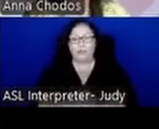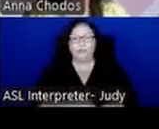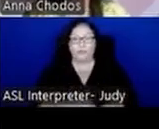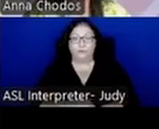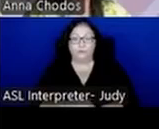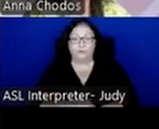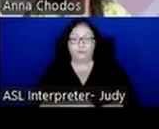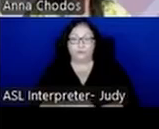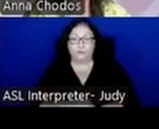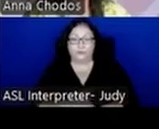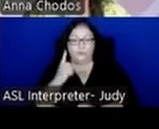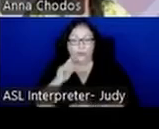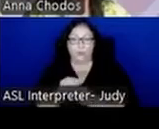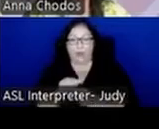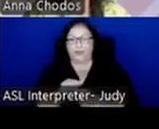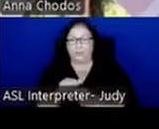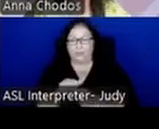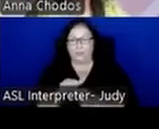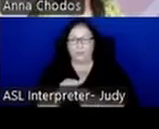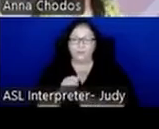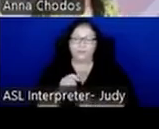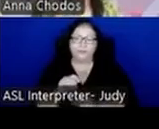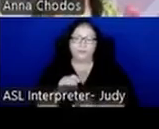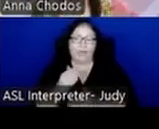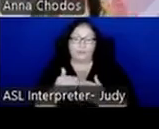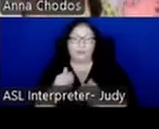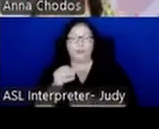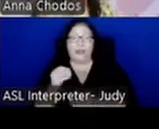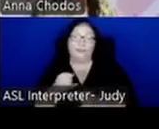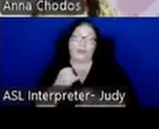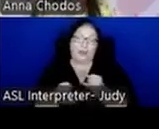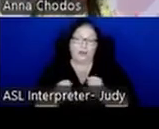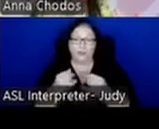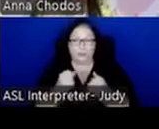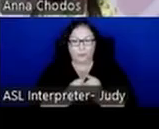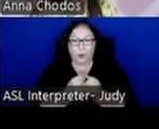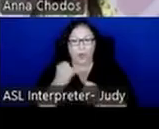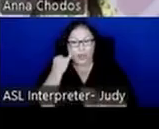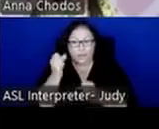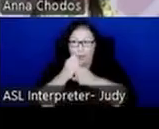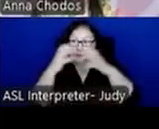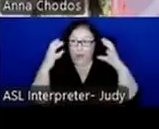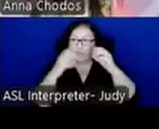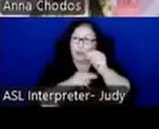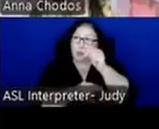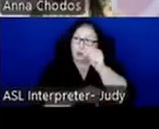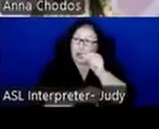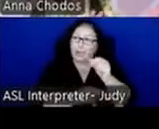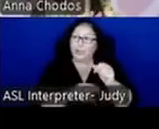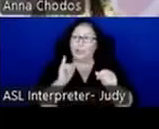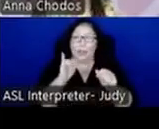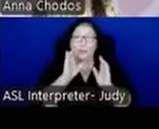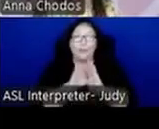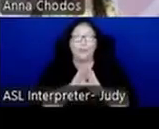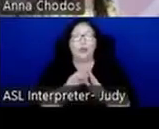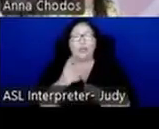caregiving. And finally, support. And this is where, again, if you imagine the metaphor of the bridge, this is where now we're getting the healthcare team to see that they need to